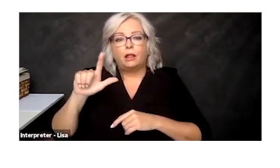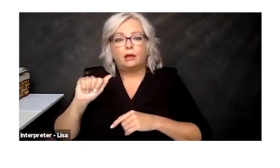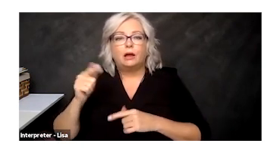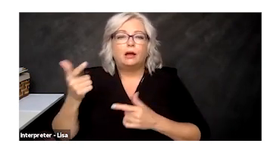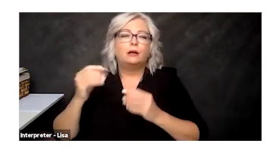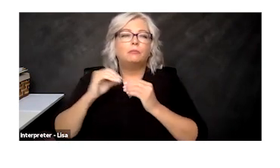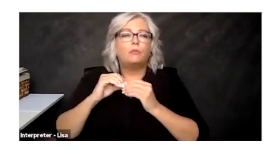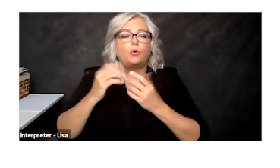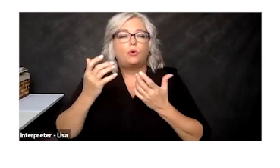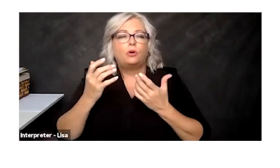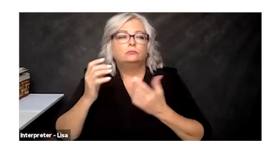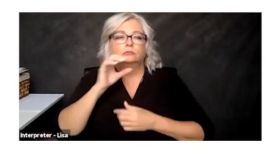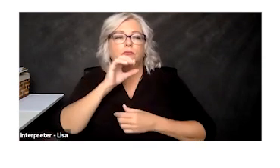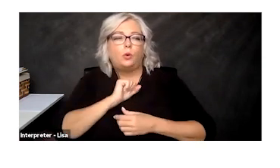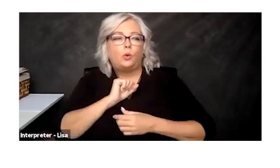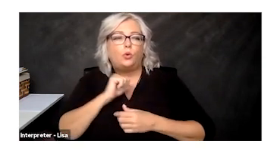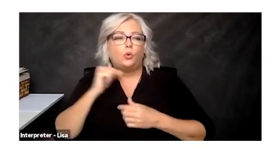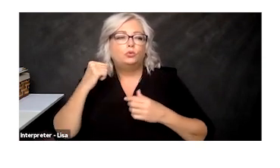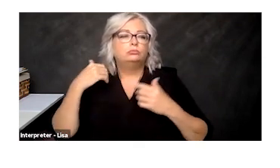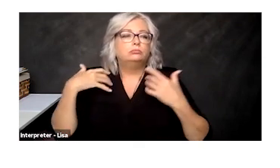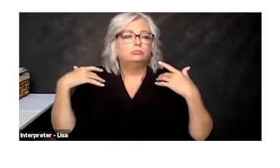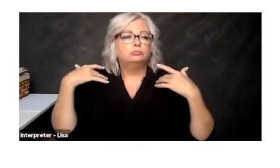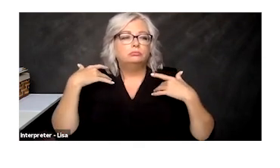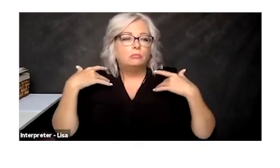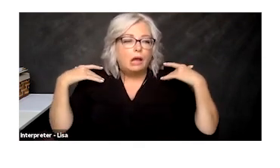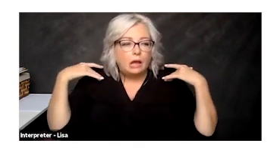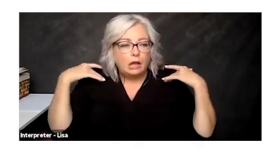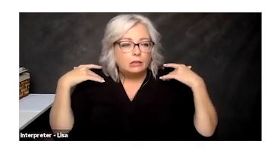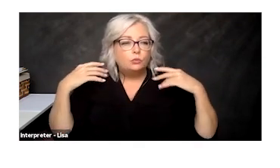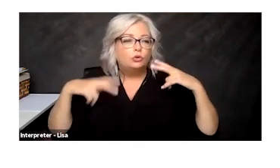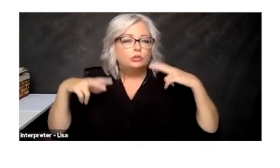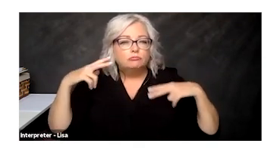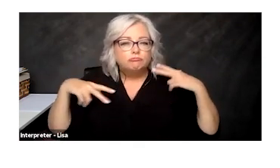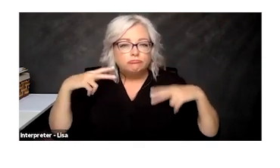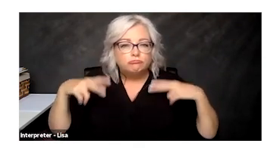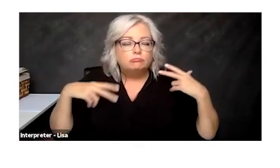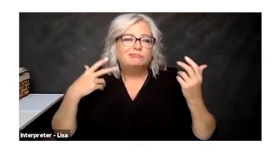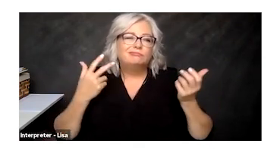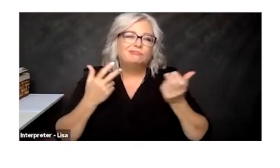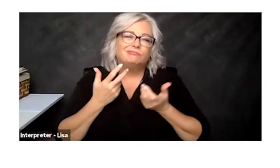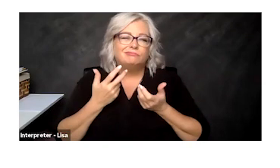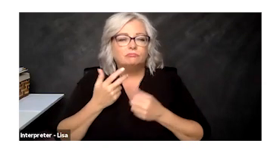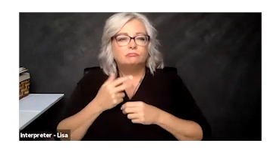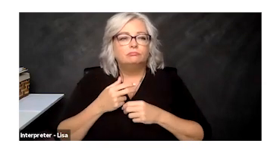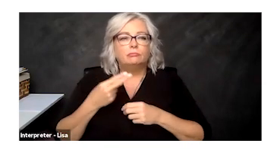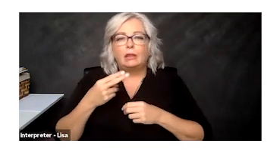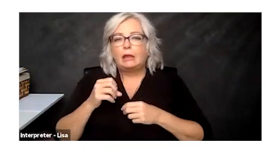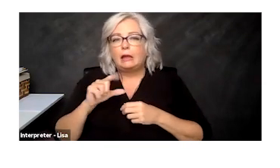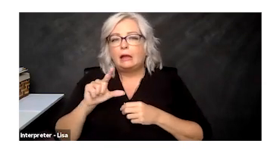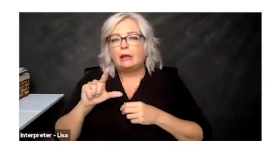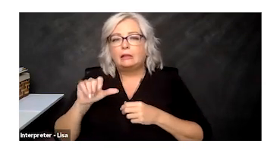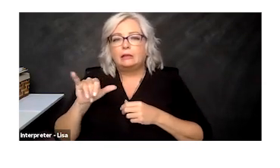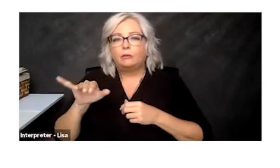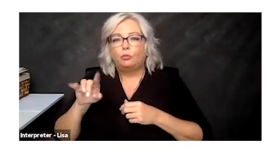Hollywood, sort of dripped in jewels. But the problem is that different garments look different on